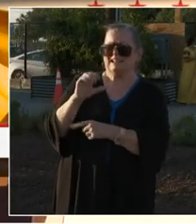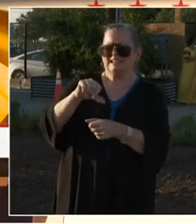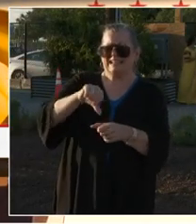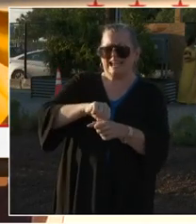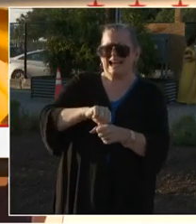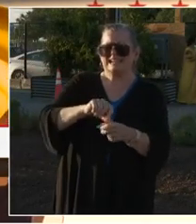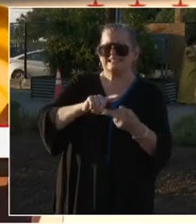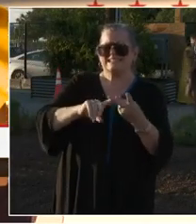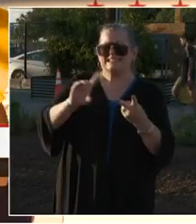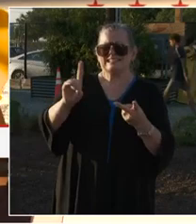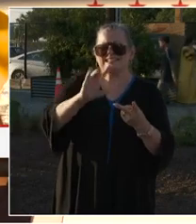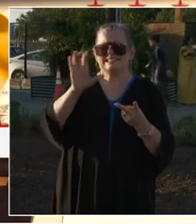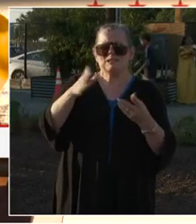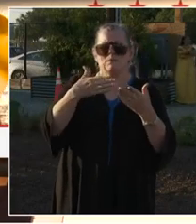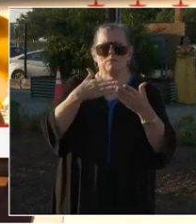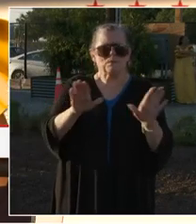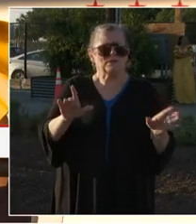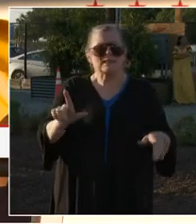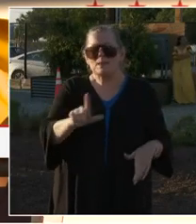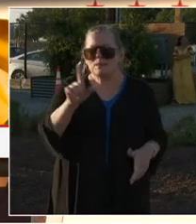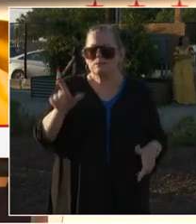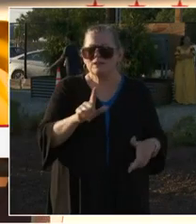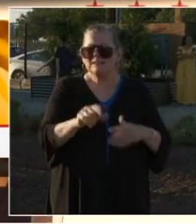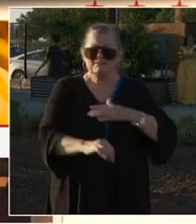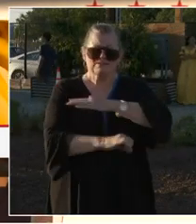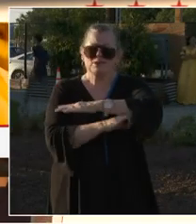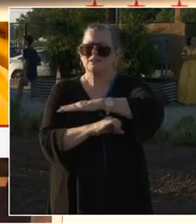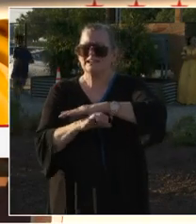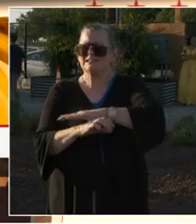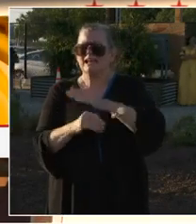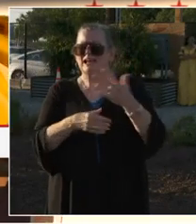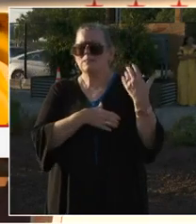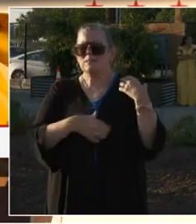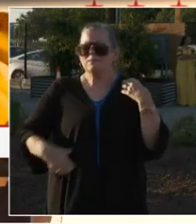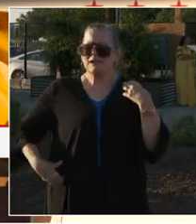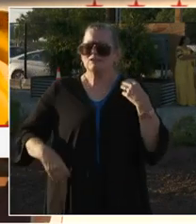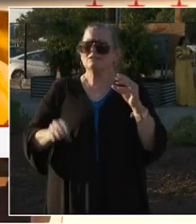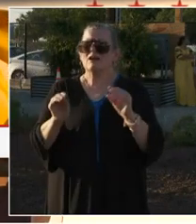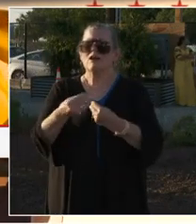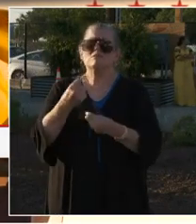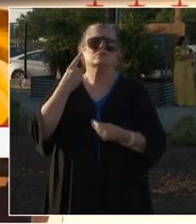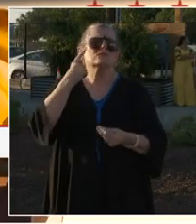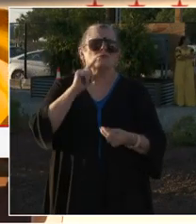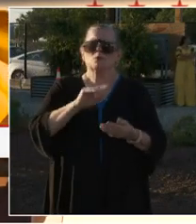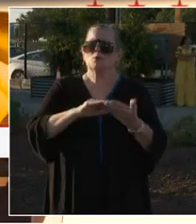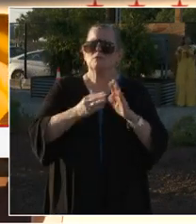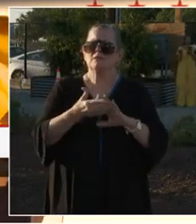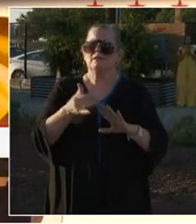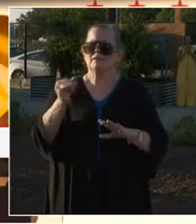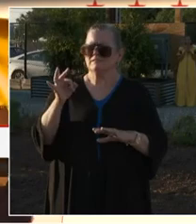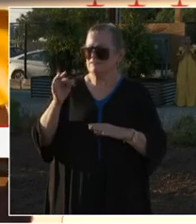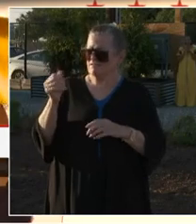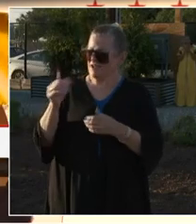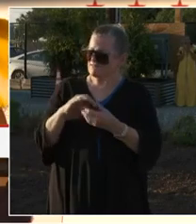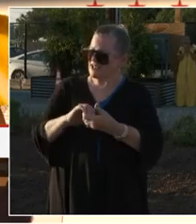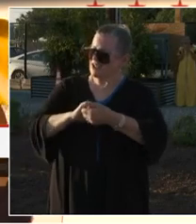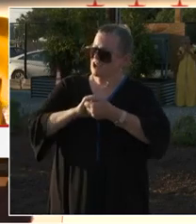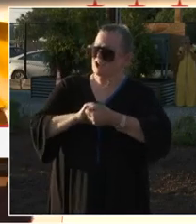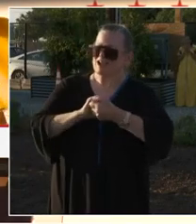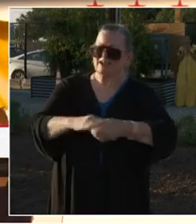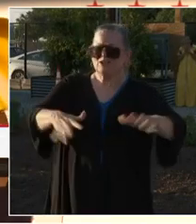Library Foundation, and the Mayor's Office on Community Affairs. Let's give them all a round of applause.